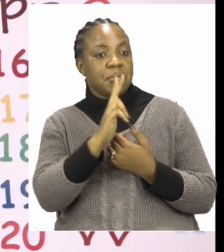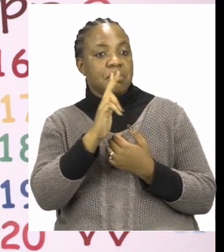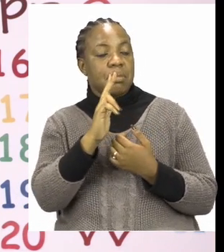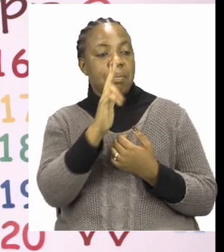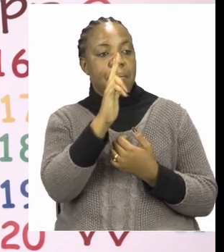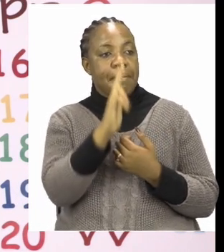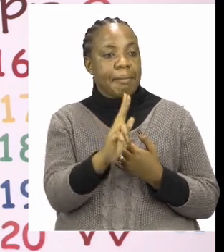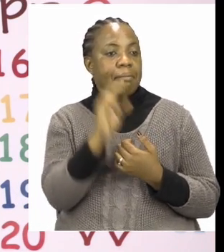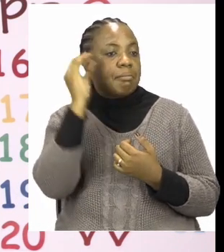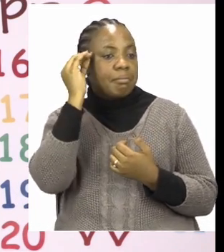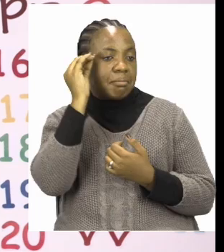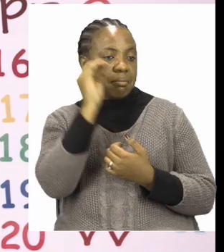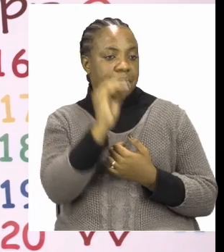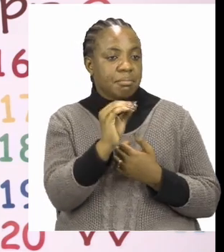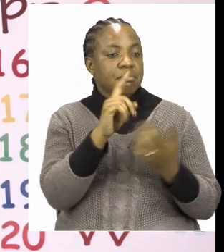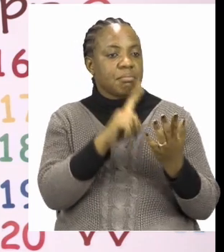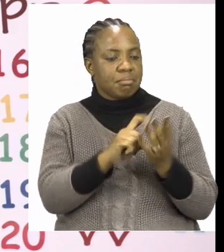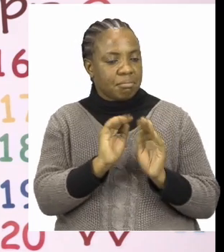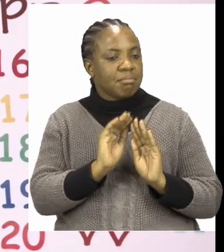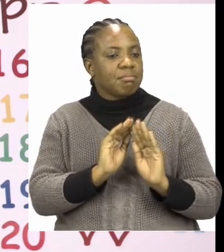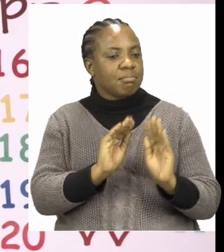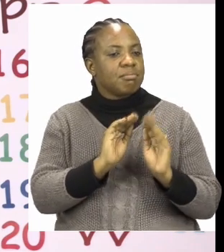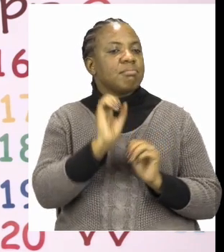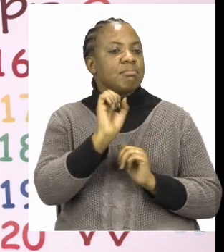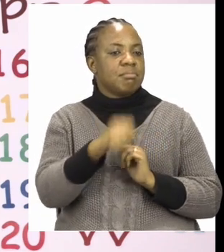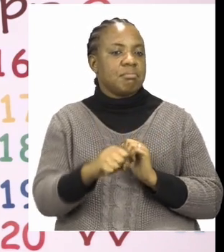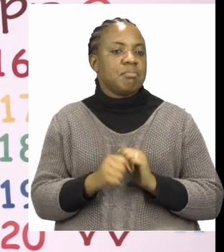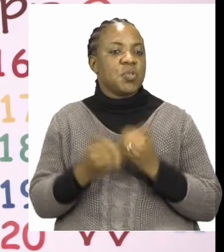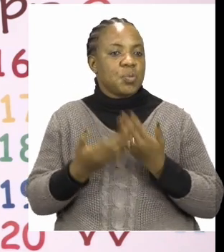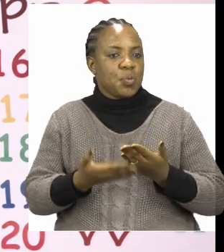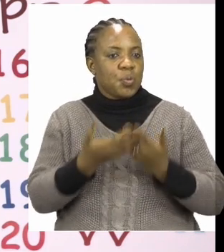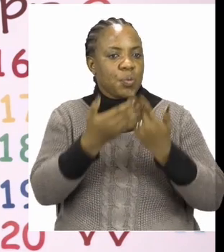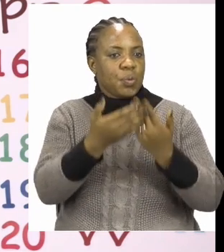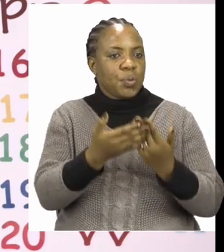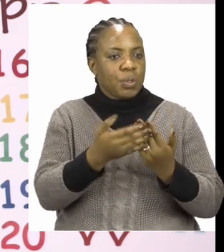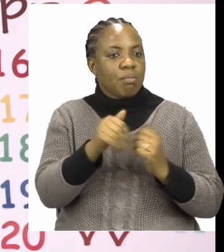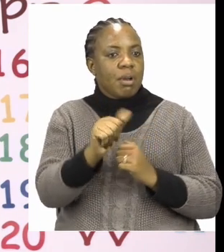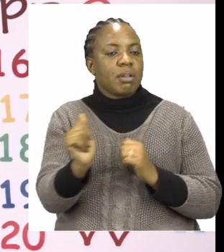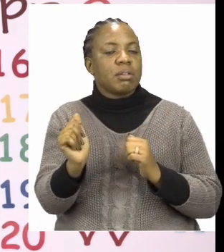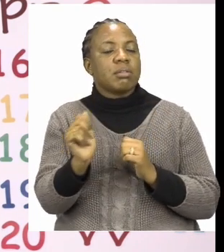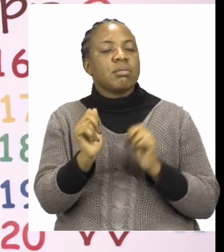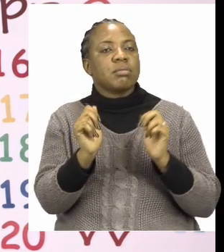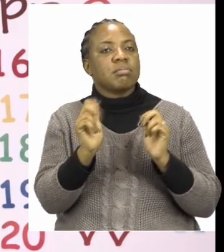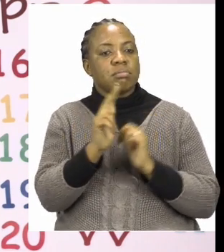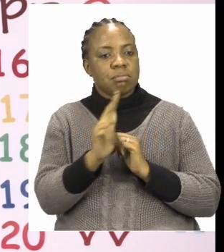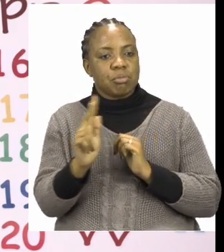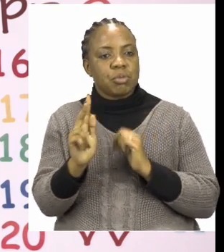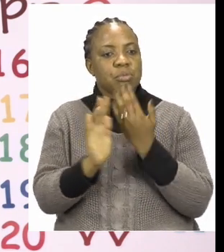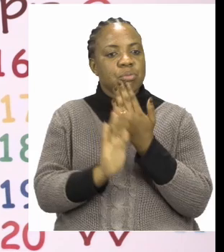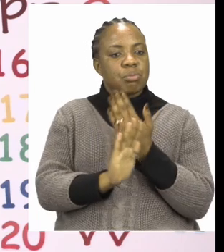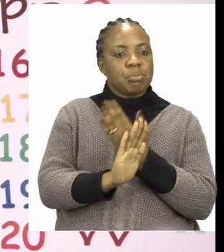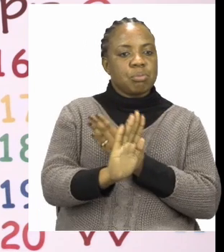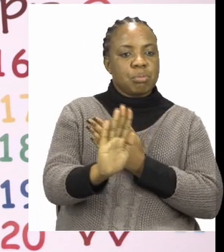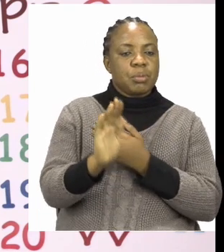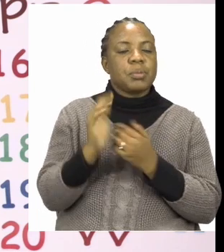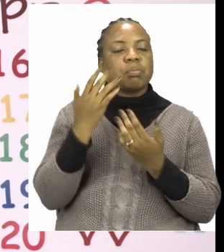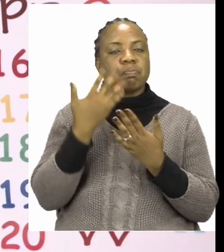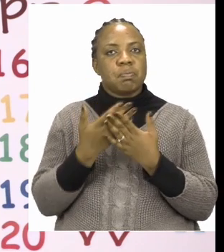children, anyone. Let's help each other stay safe. Make sure your hands are dry before you touch anything